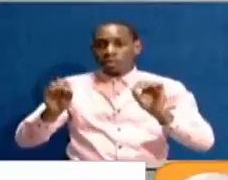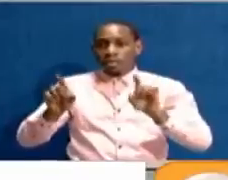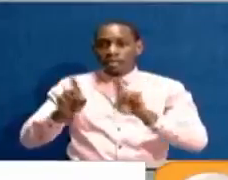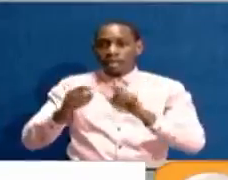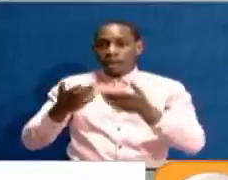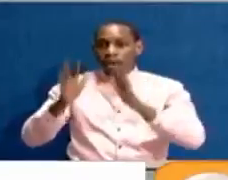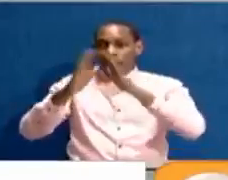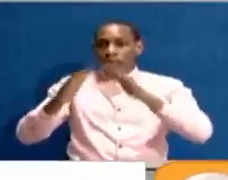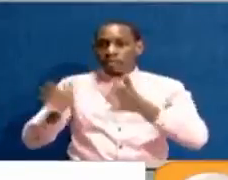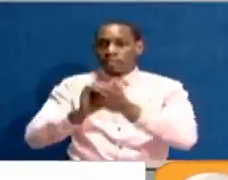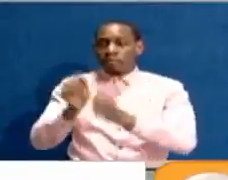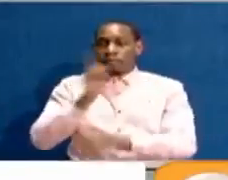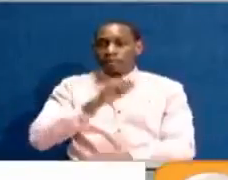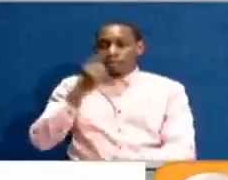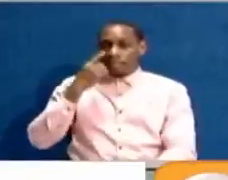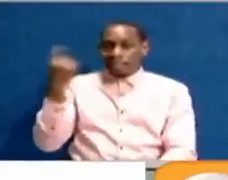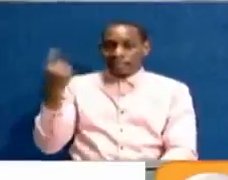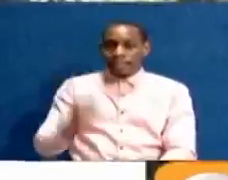them homeless.